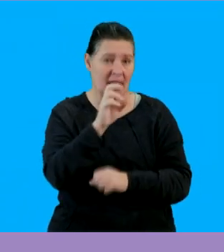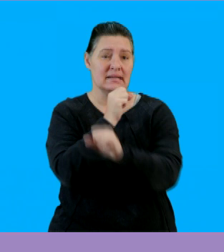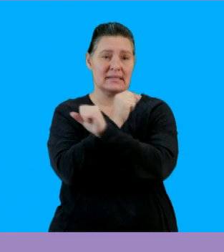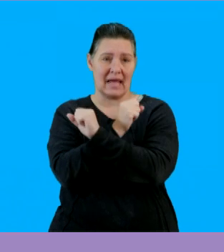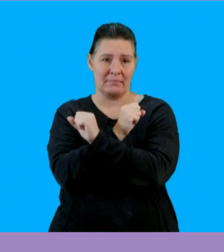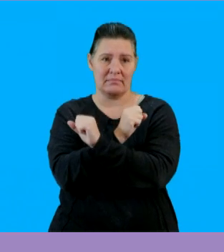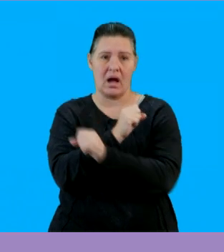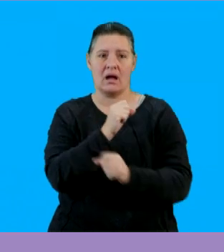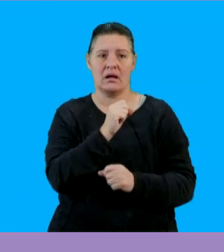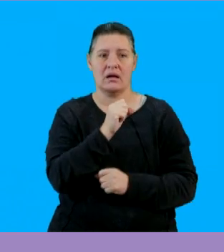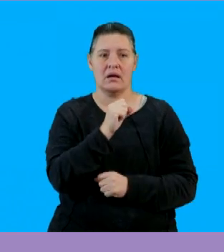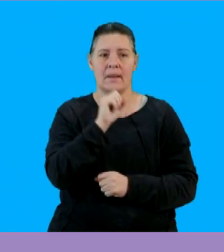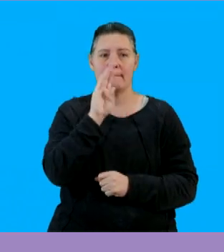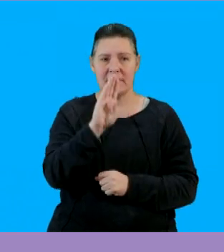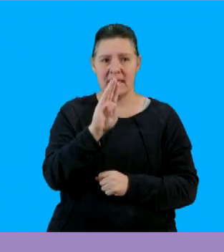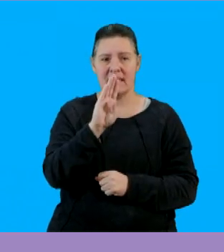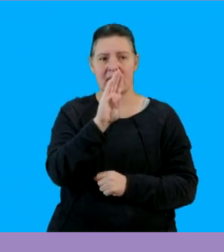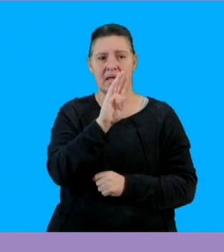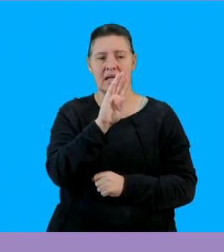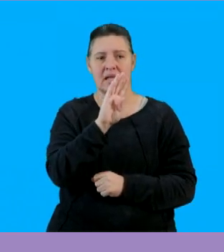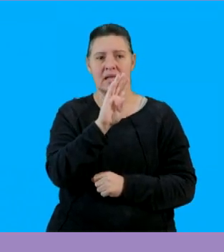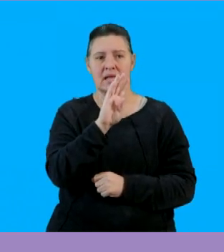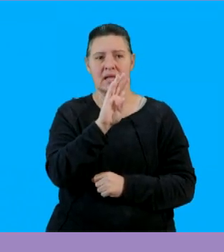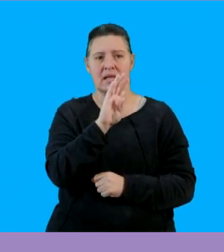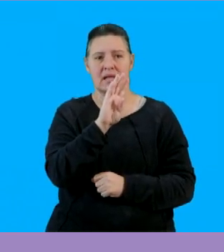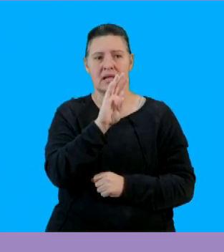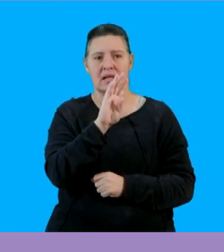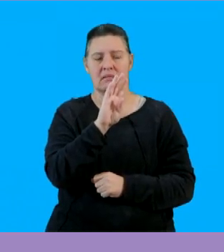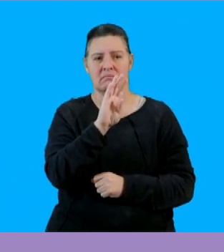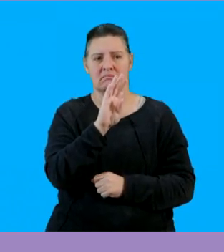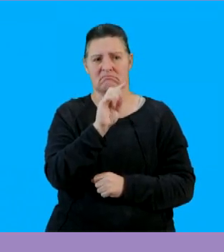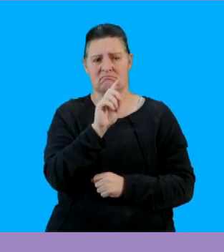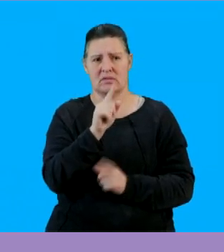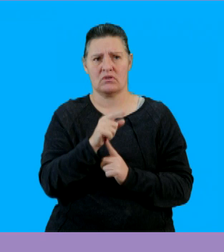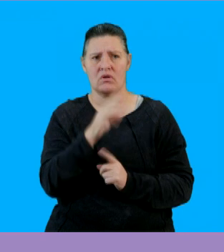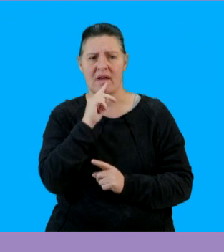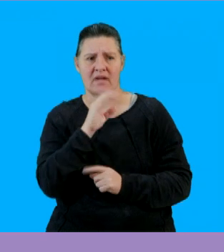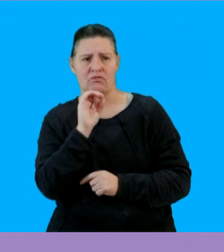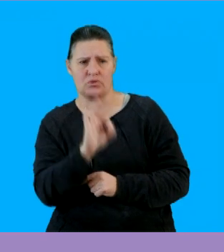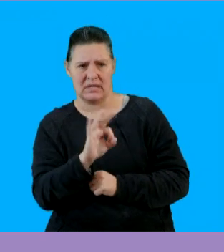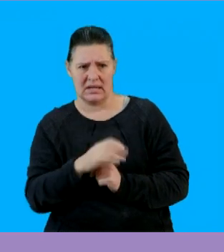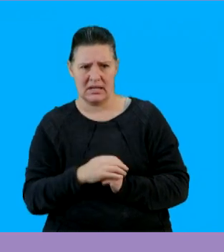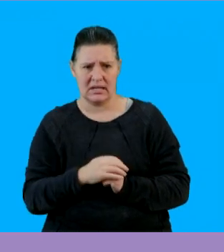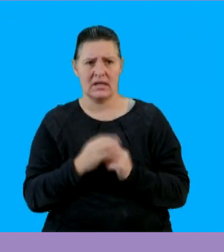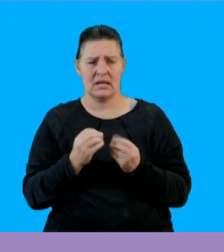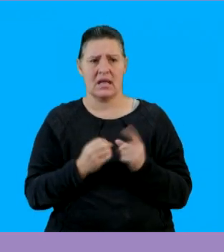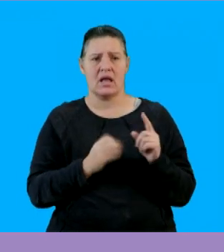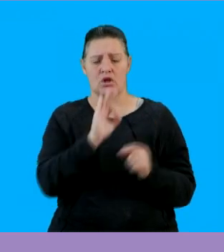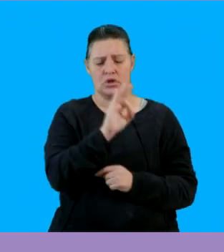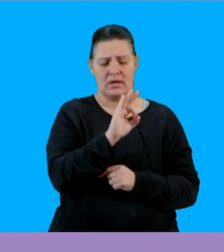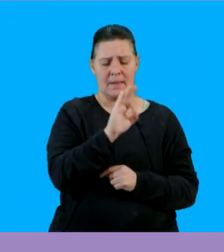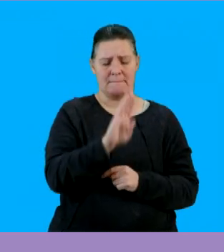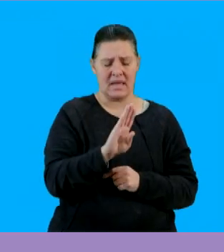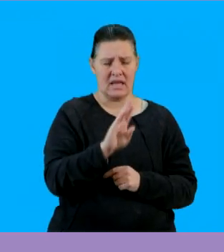squared multiplied by b exponent of 4. So we're going to start by saying 3 multiplied by 1, that is a 3. And then